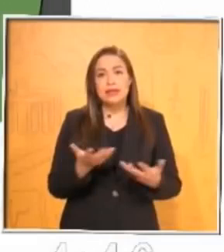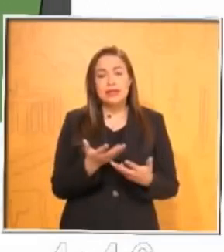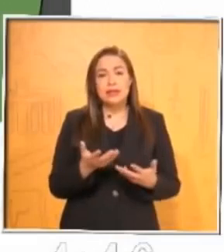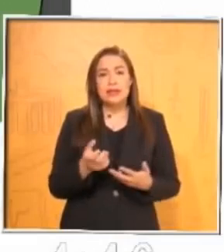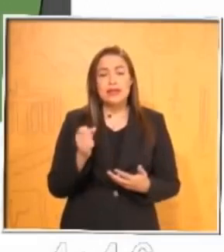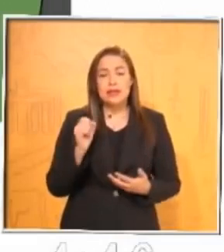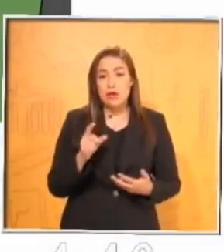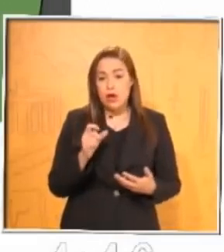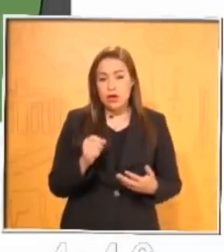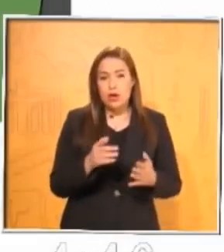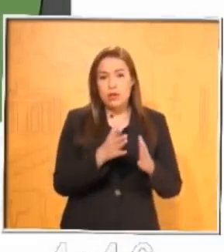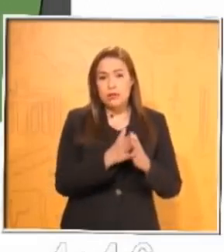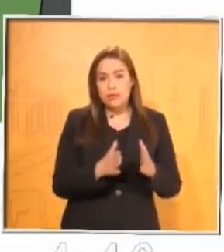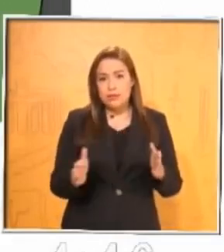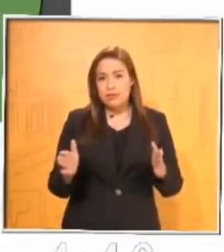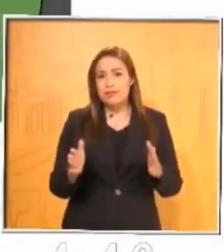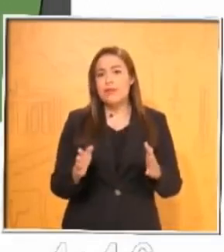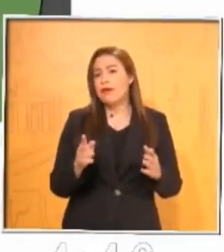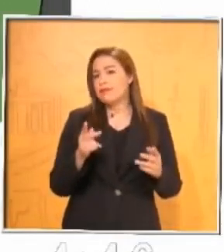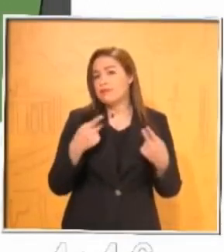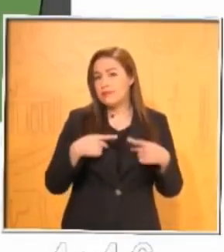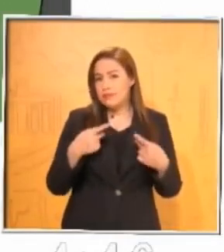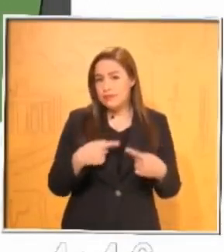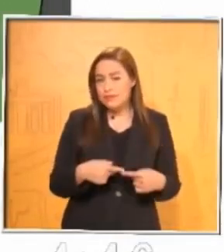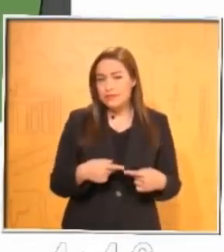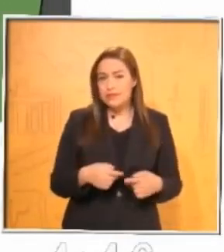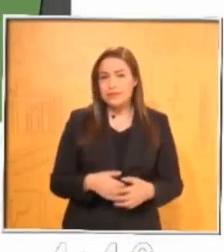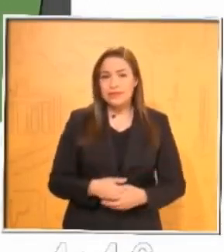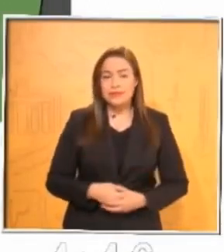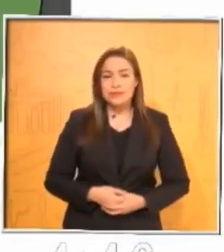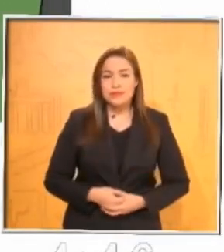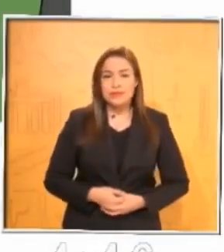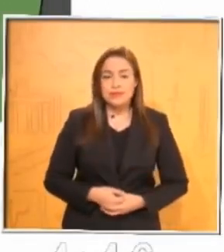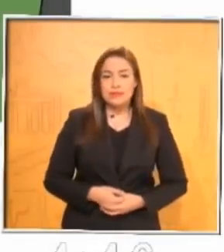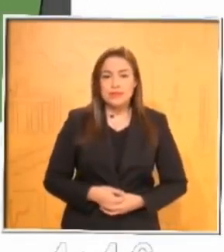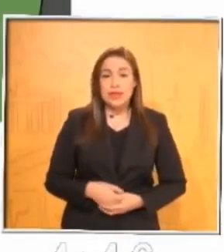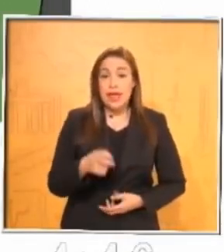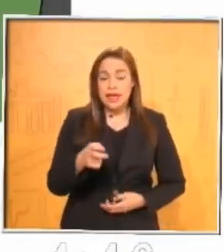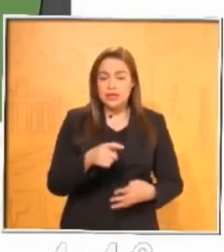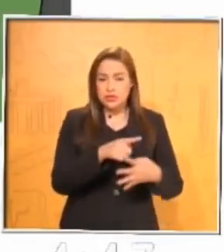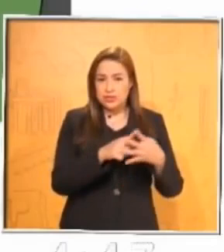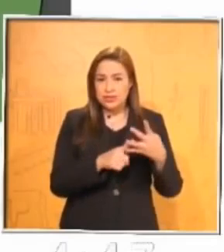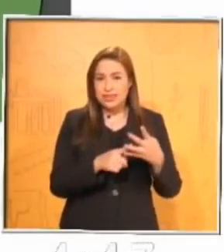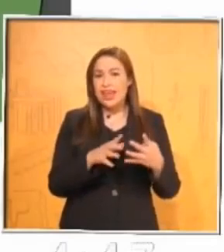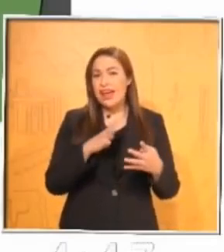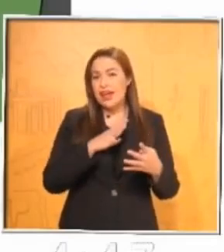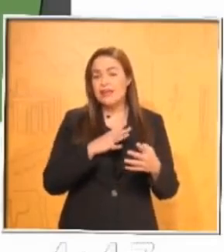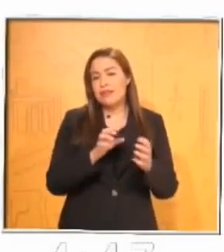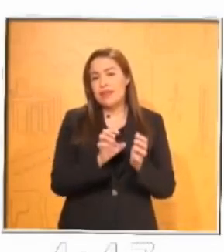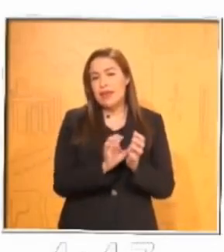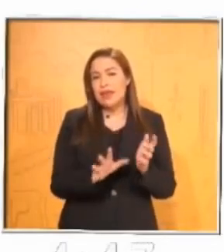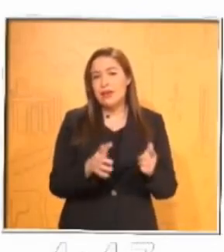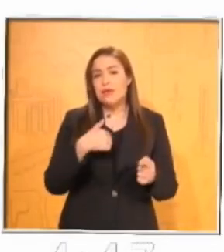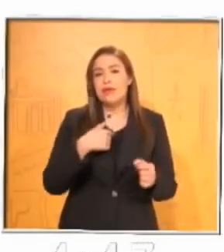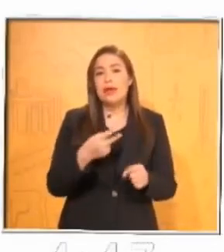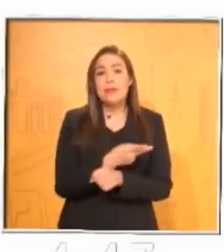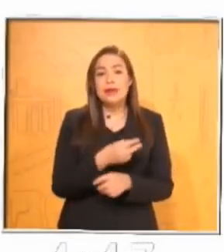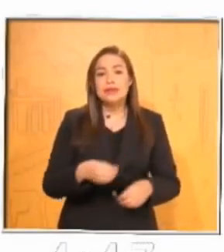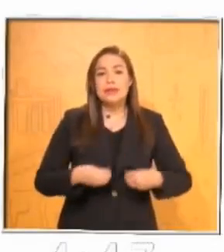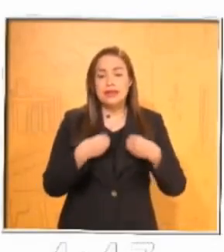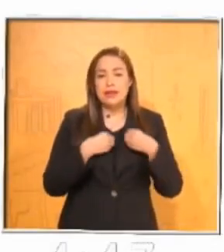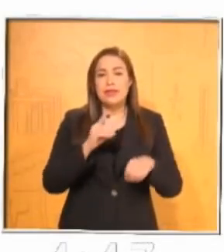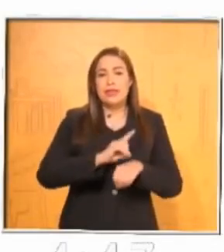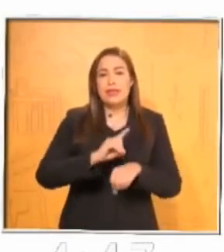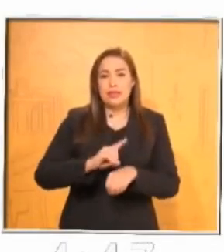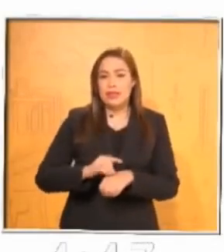thing that her son. Those are examples of real life. Then